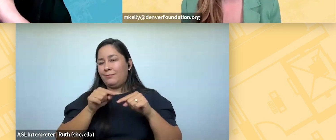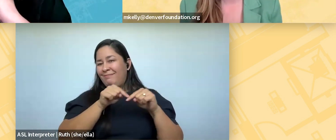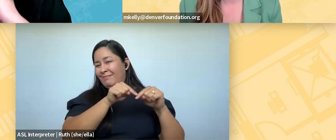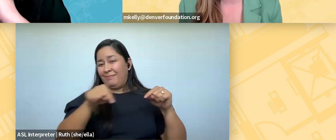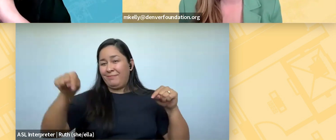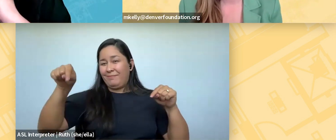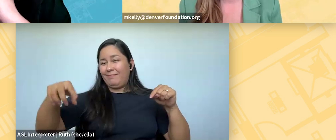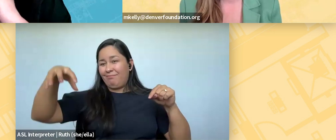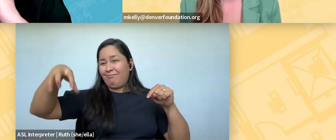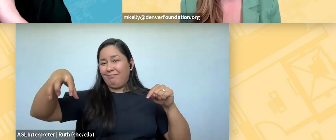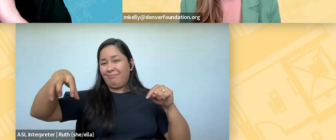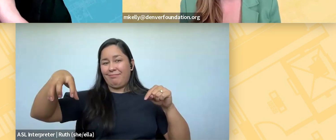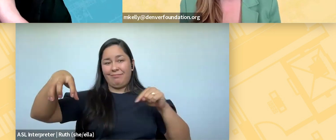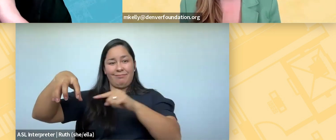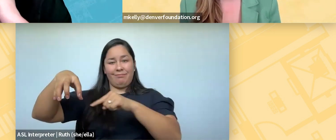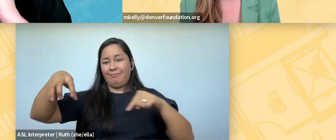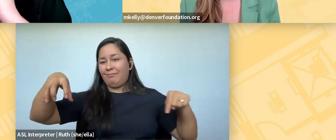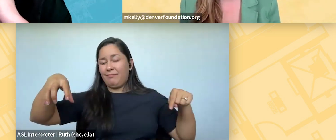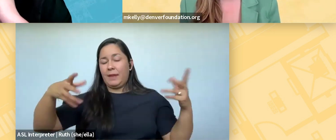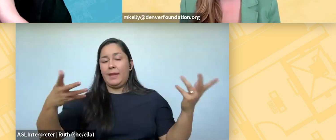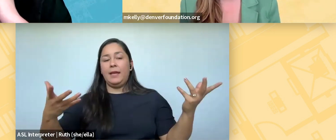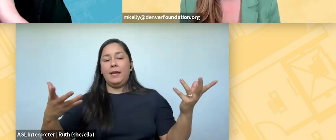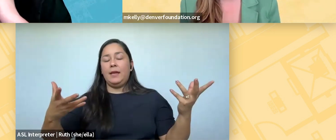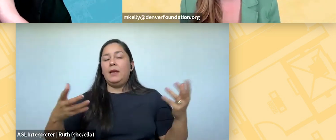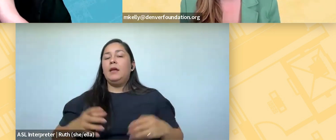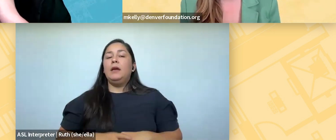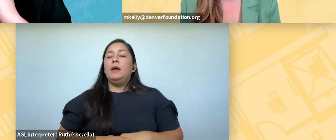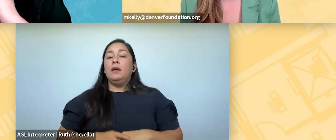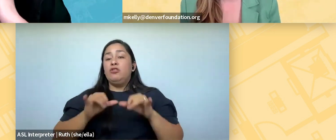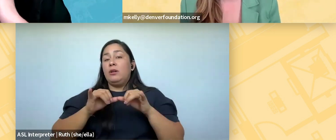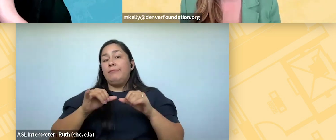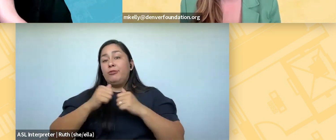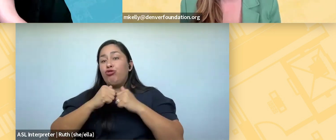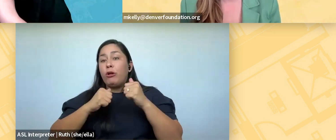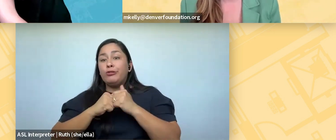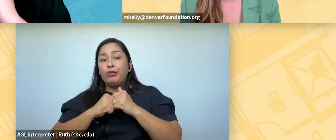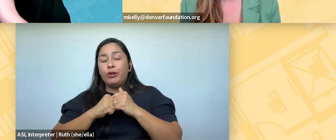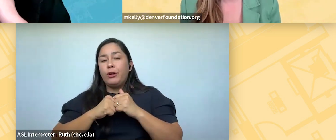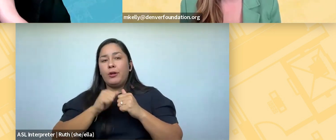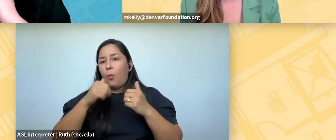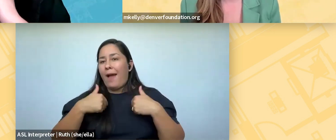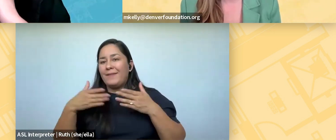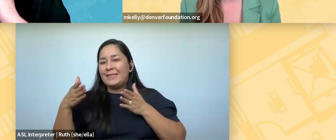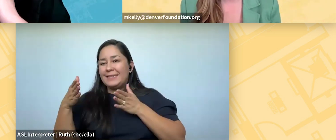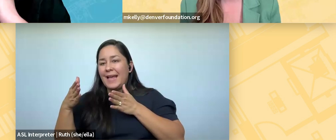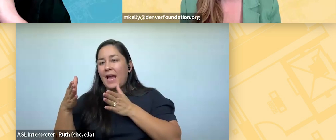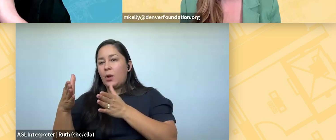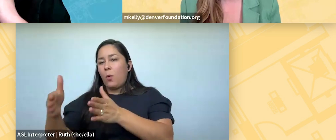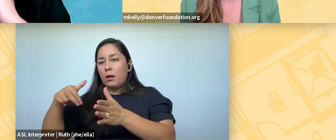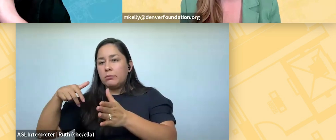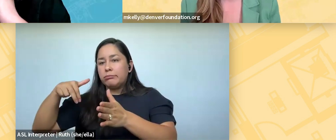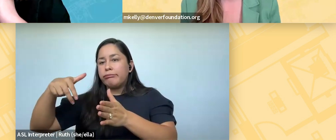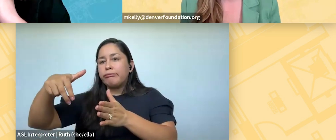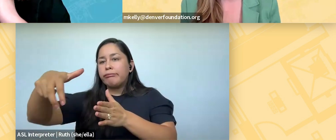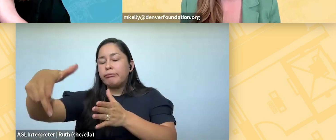coming from or going to. There are infrastructure issues. There's no sidewalks. There's no, kind